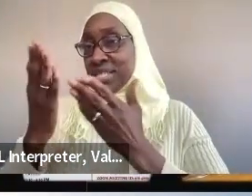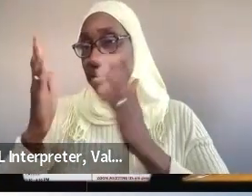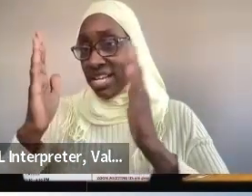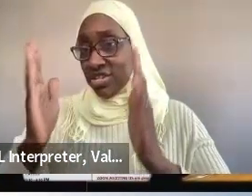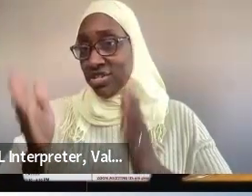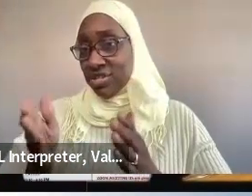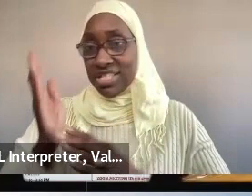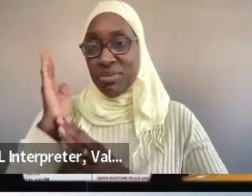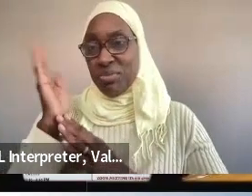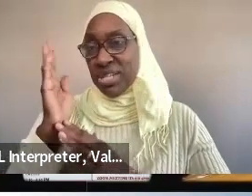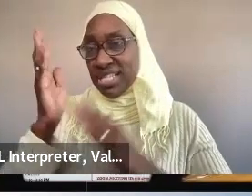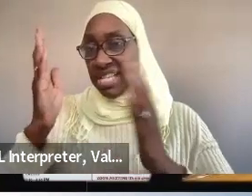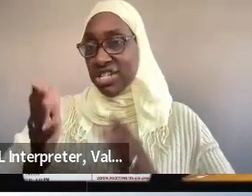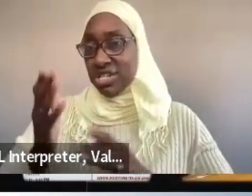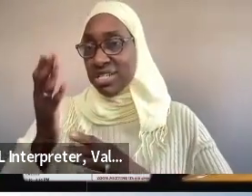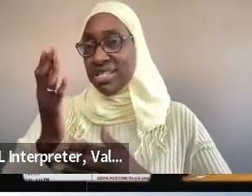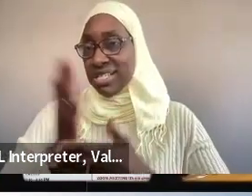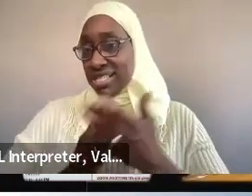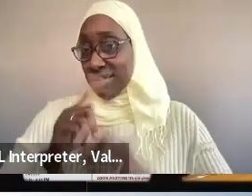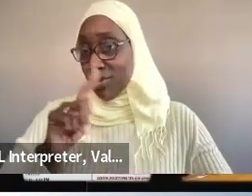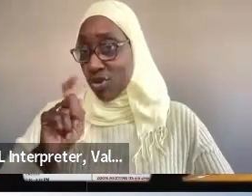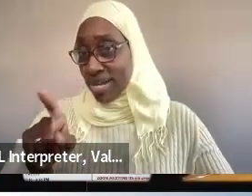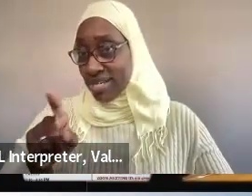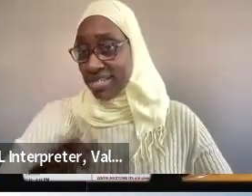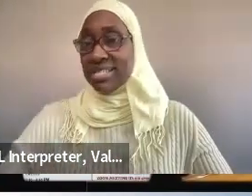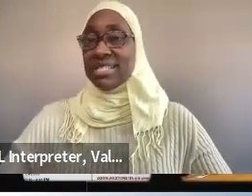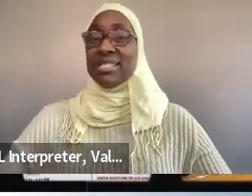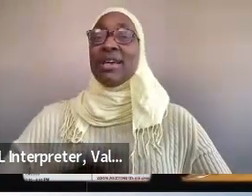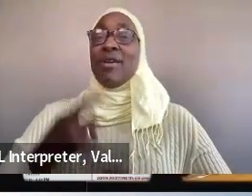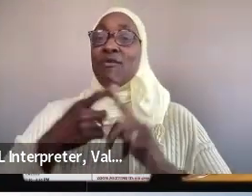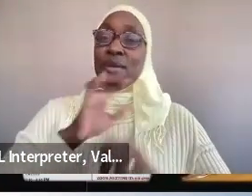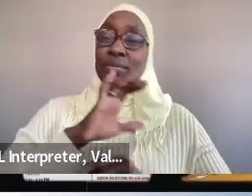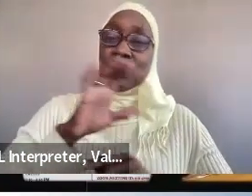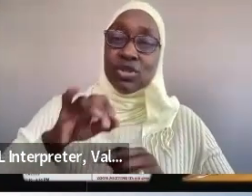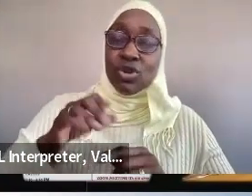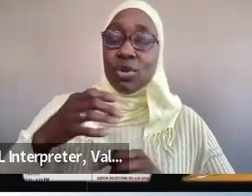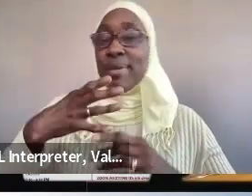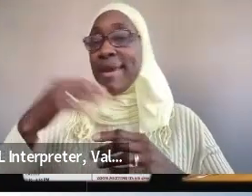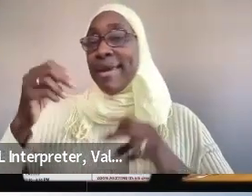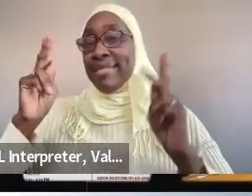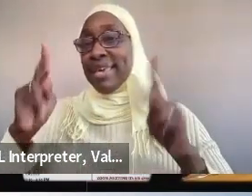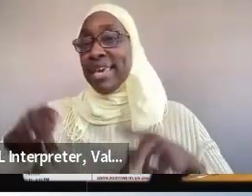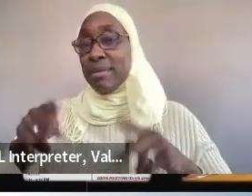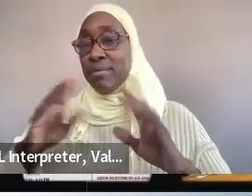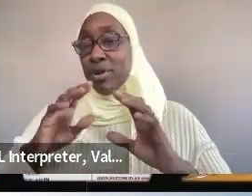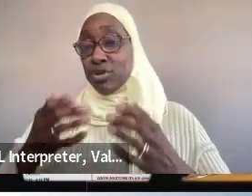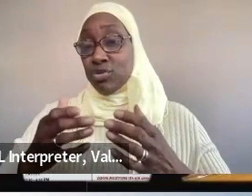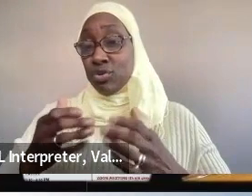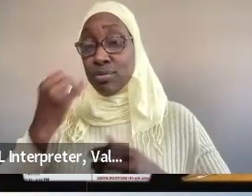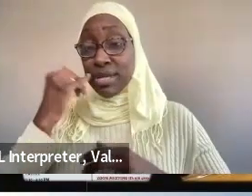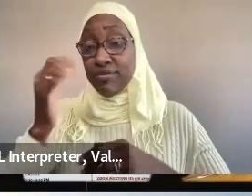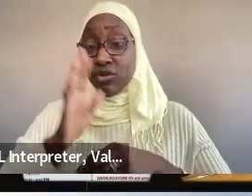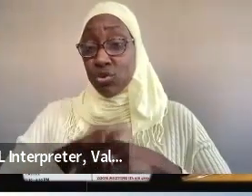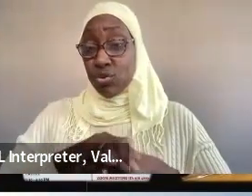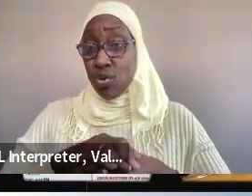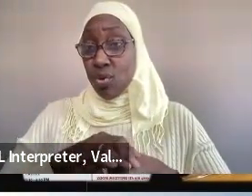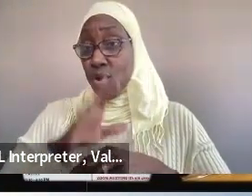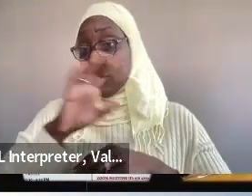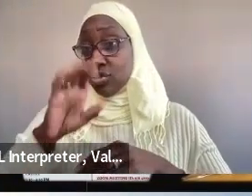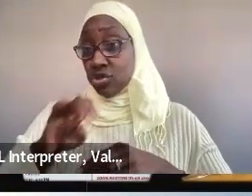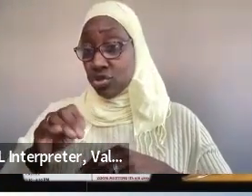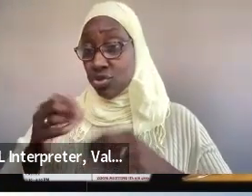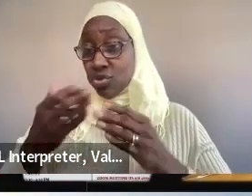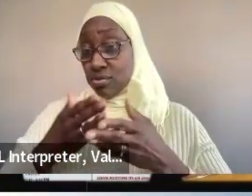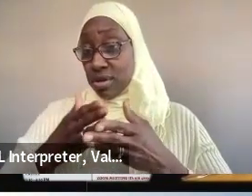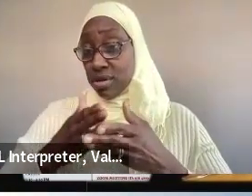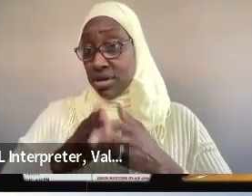from Zoom, from in the in-person group. So if you're on Zoom, you can ask some in the chat. We already, I think, have a couple in there. That